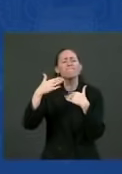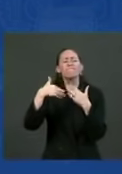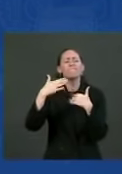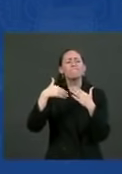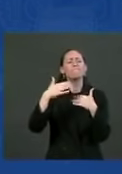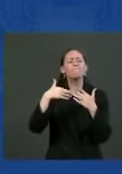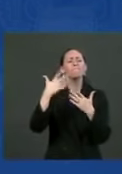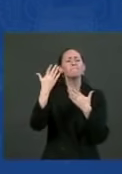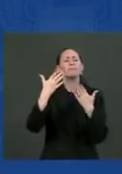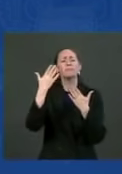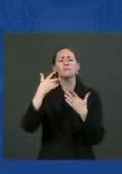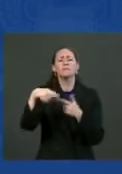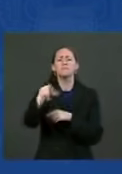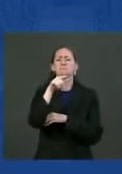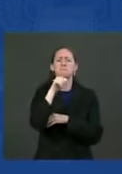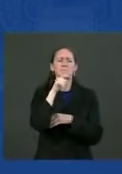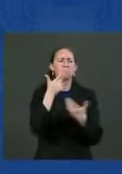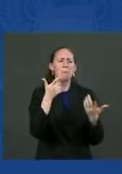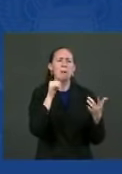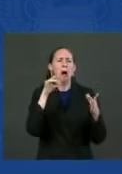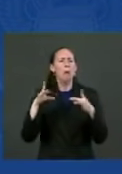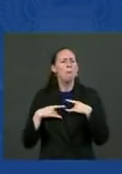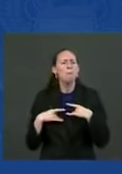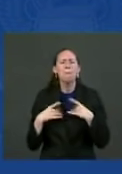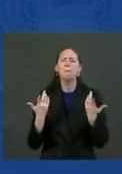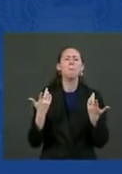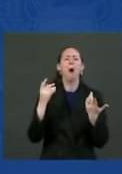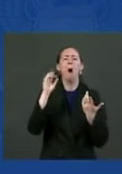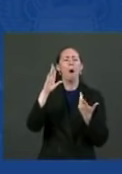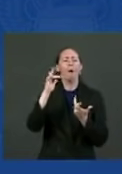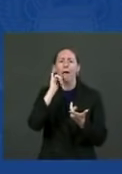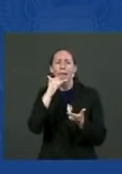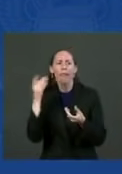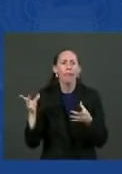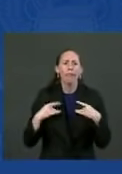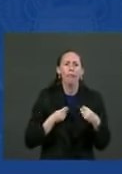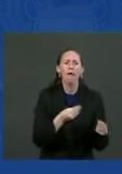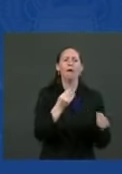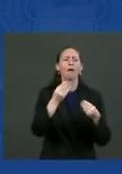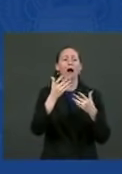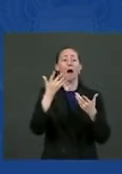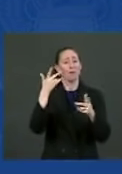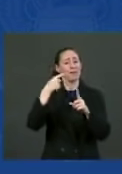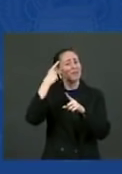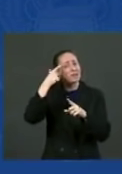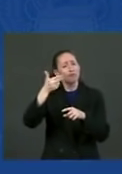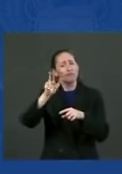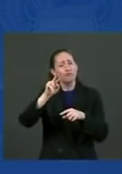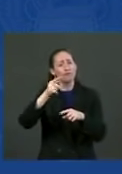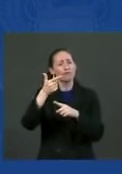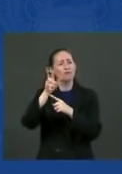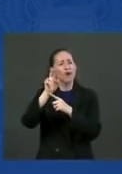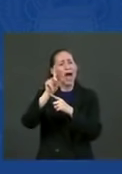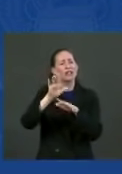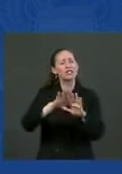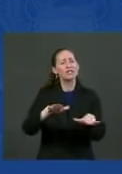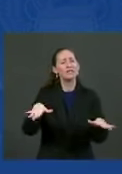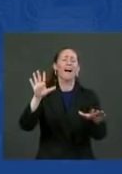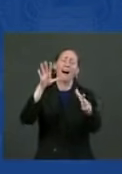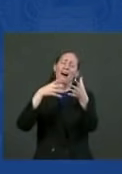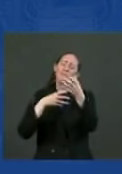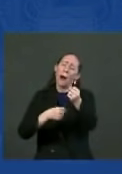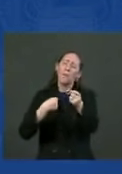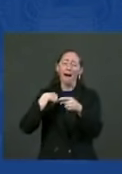any illness or accident is when it comes to your child or grandchild. Trust me, I know.